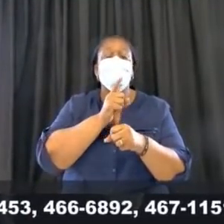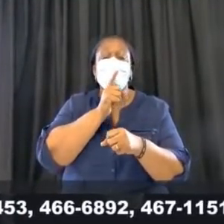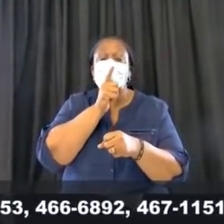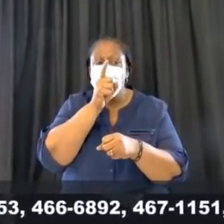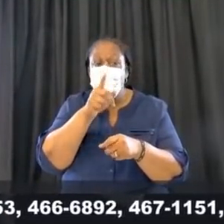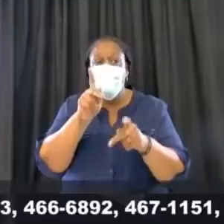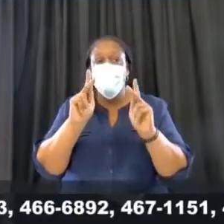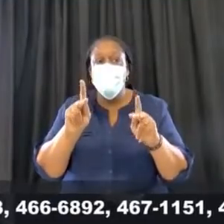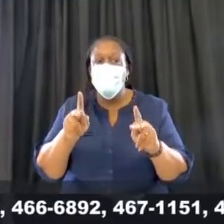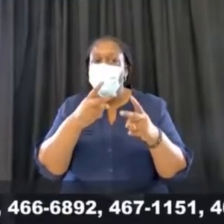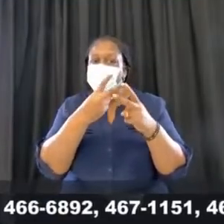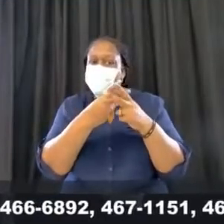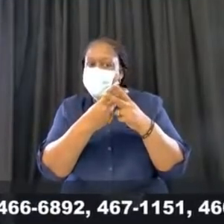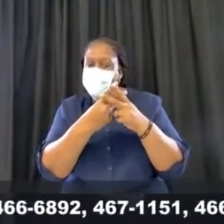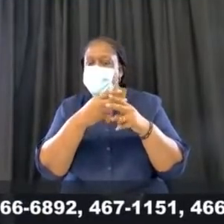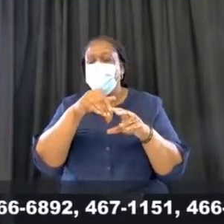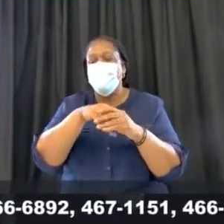area.